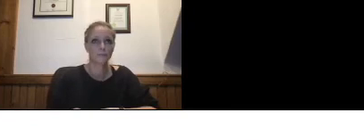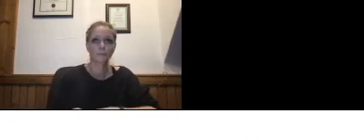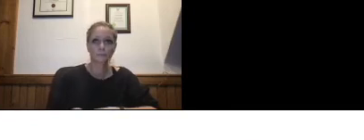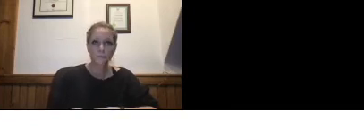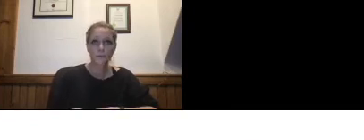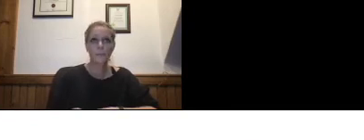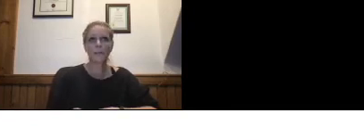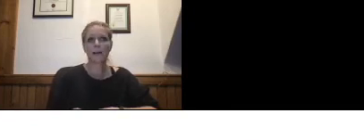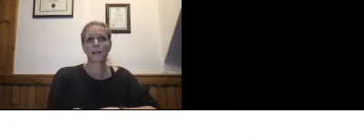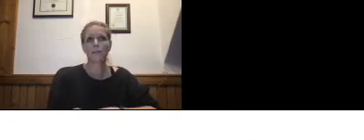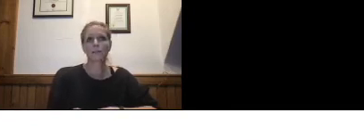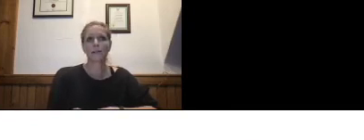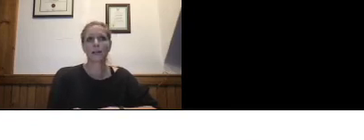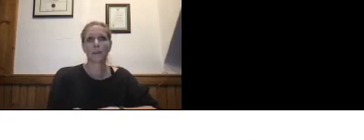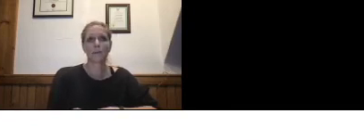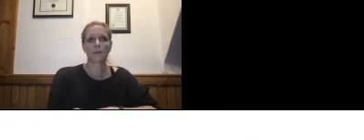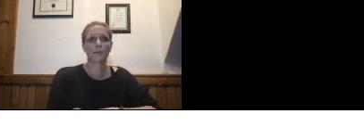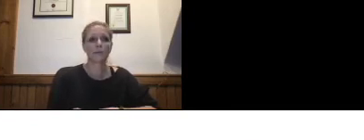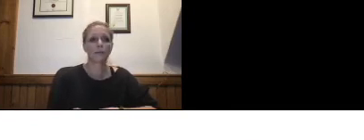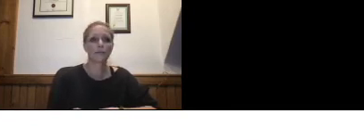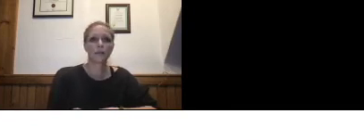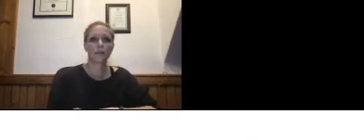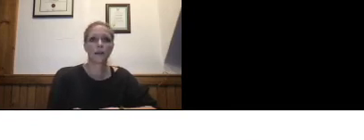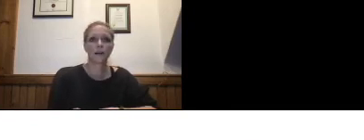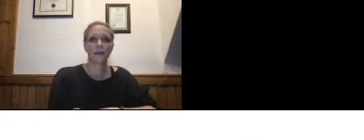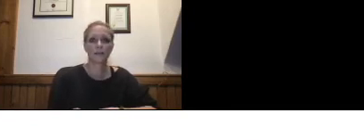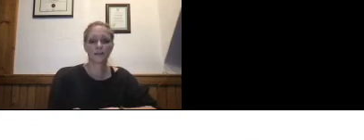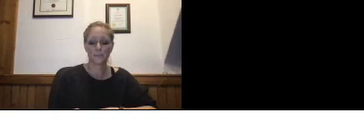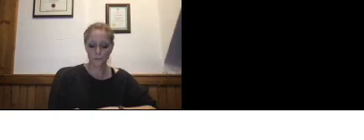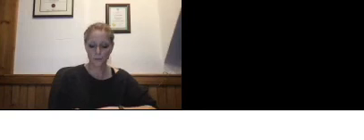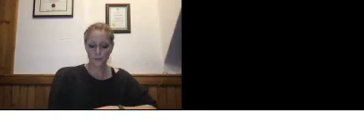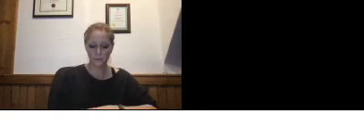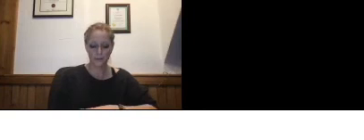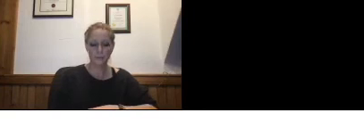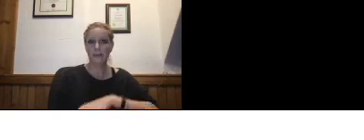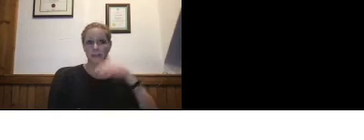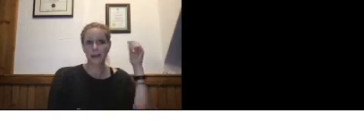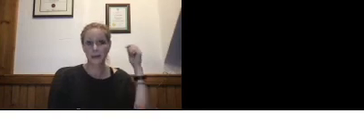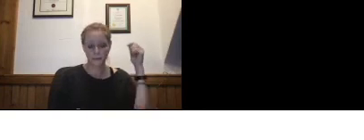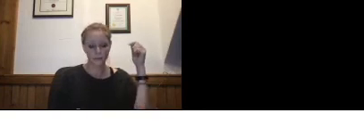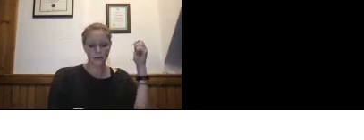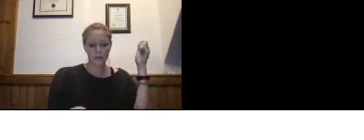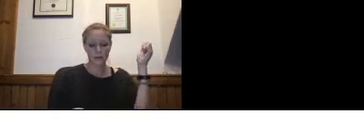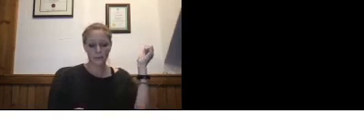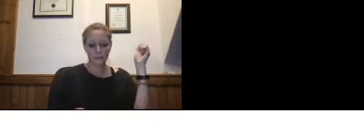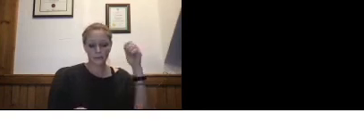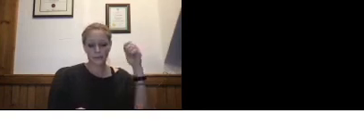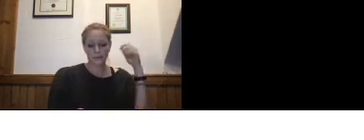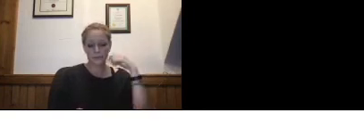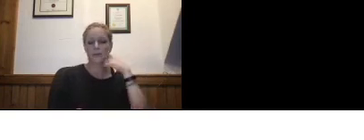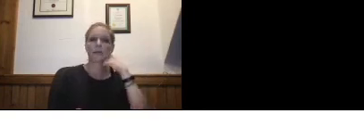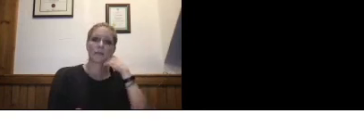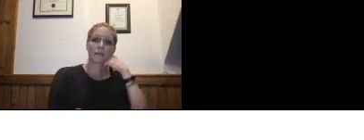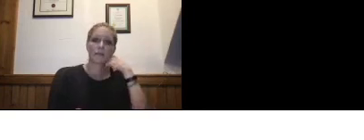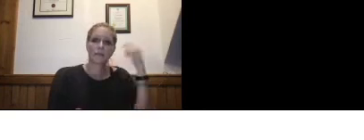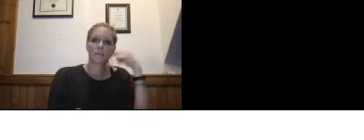do, Triplet actually has come up with a new delivery system. So it's an implanted catheter that will deliver the